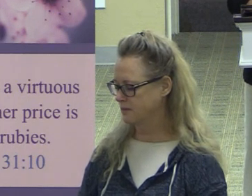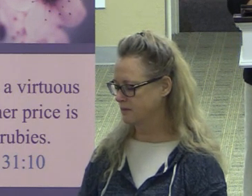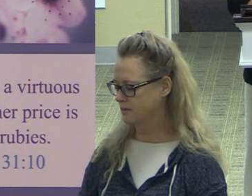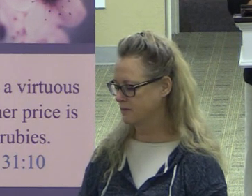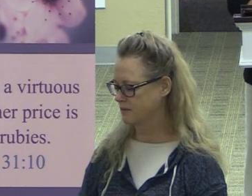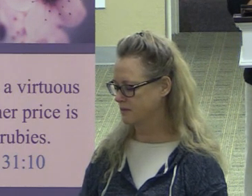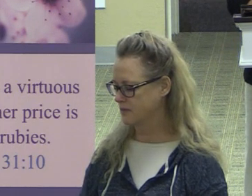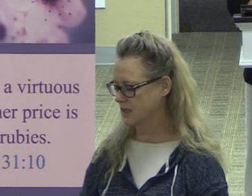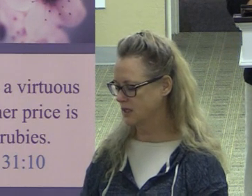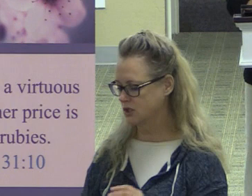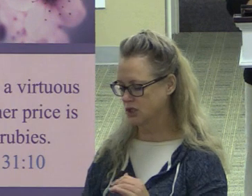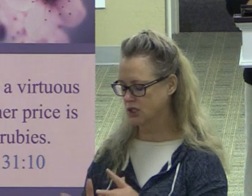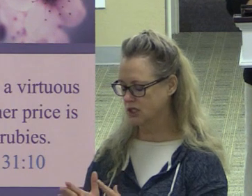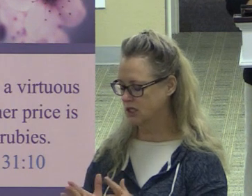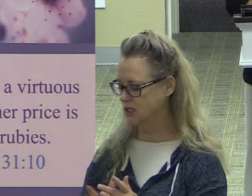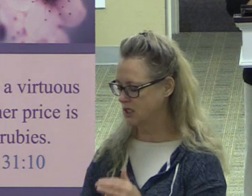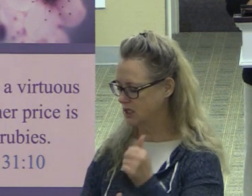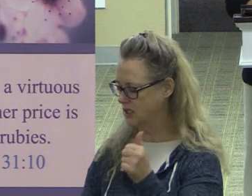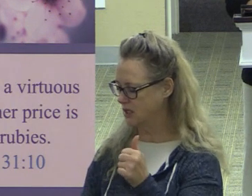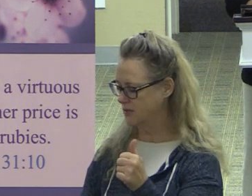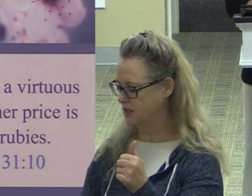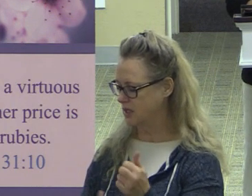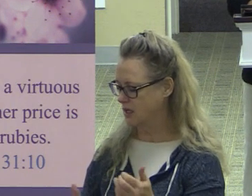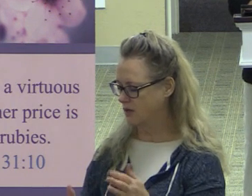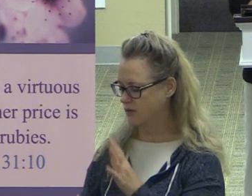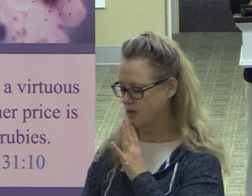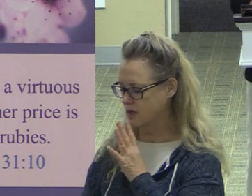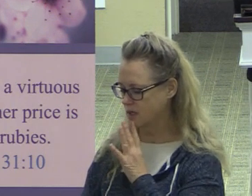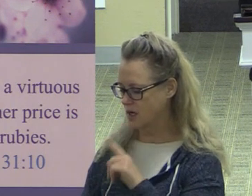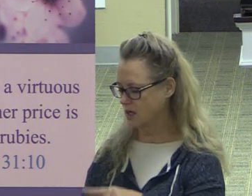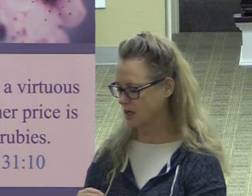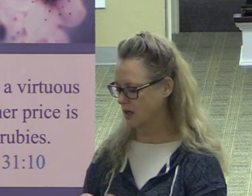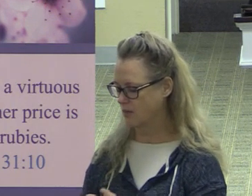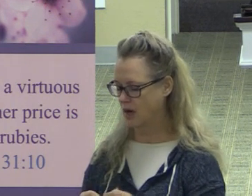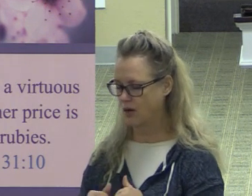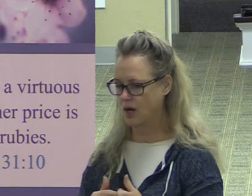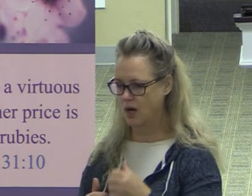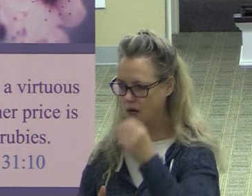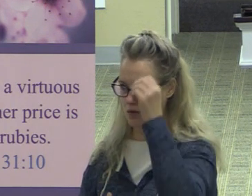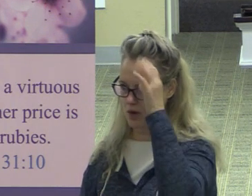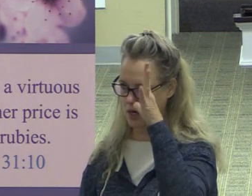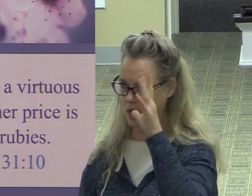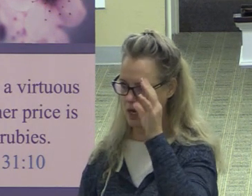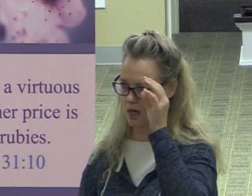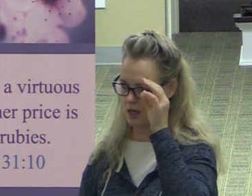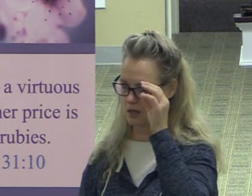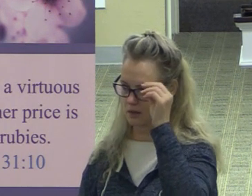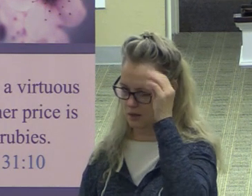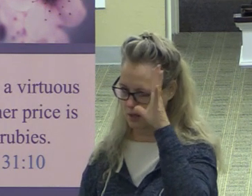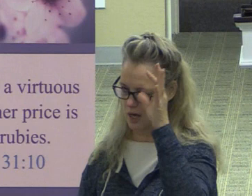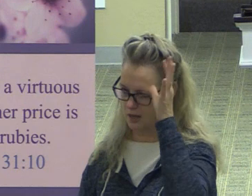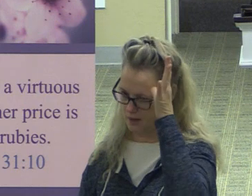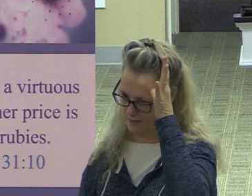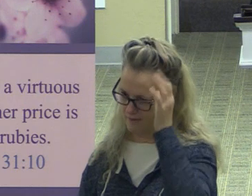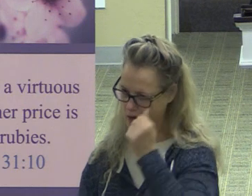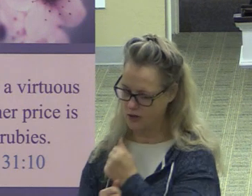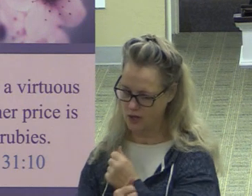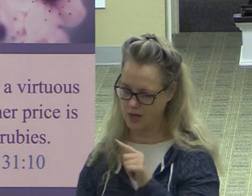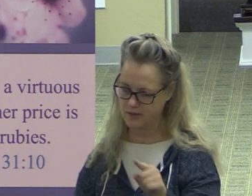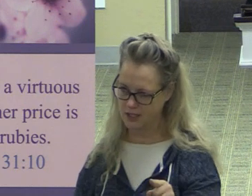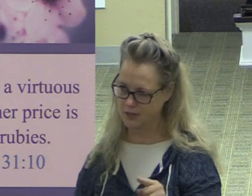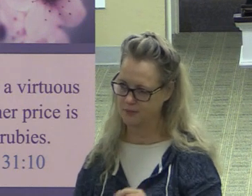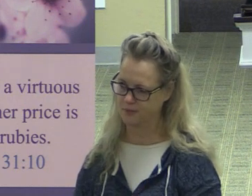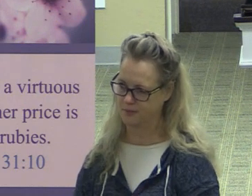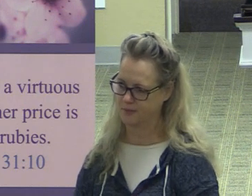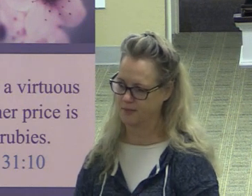Even Jesus here talking about how God the Father loves him. And this love